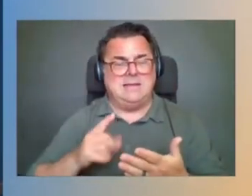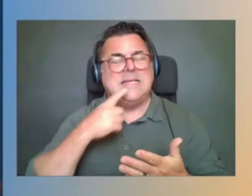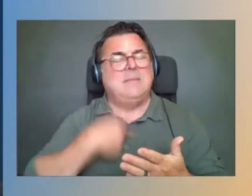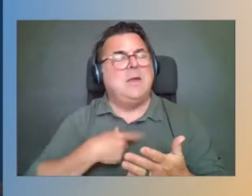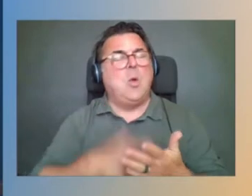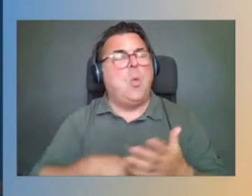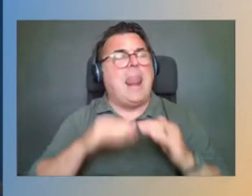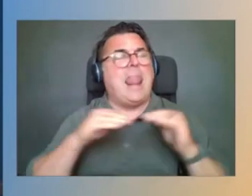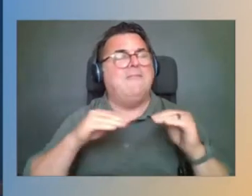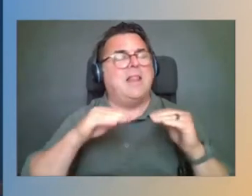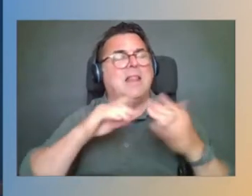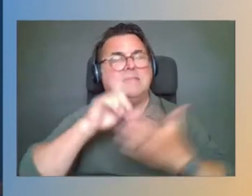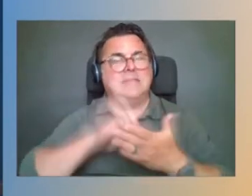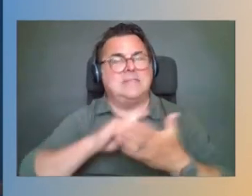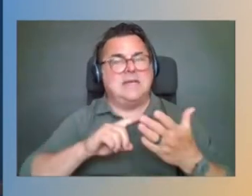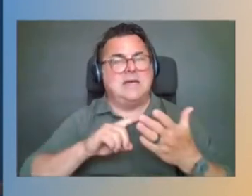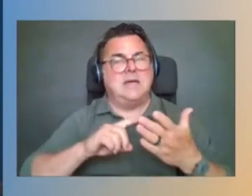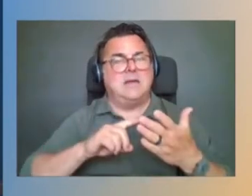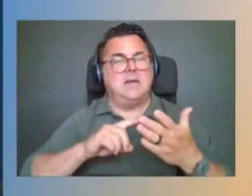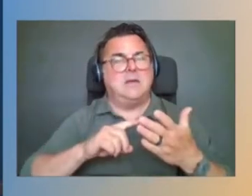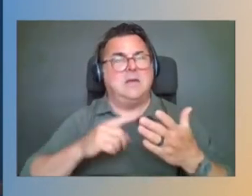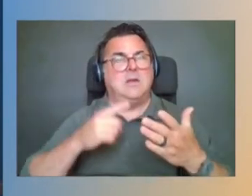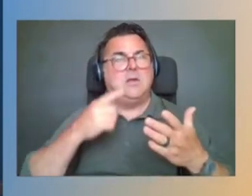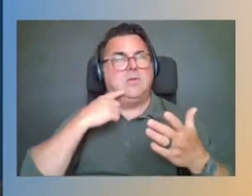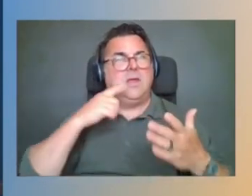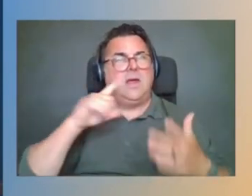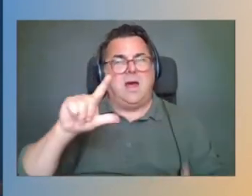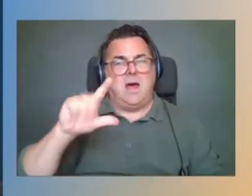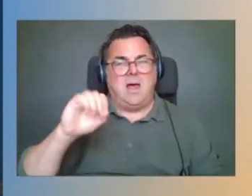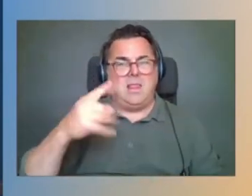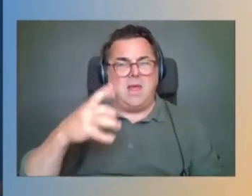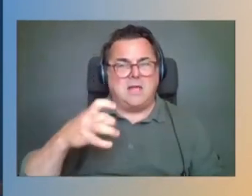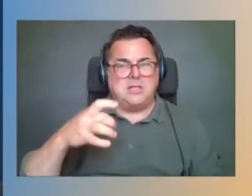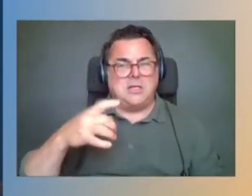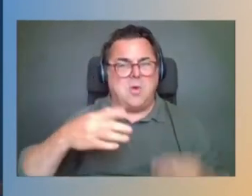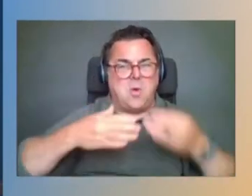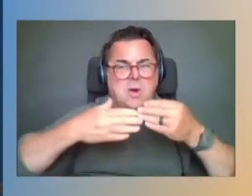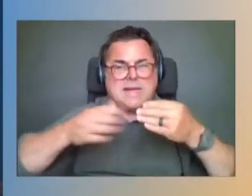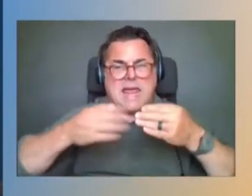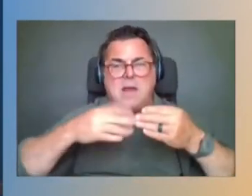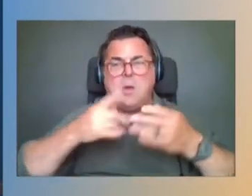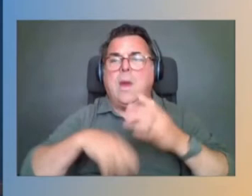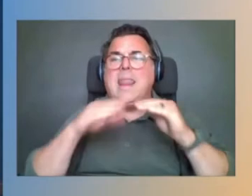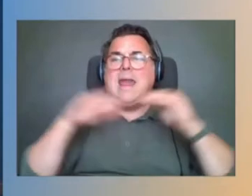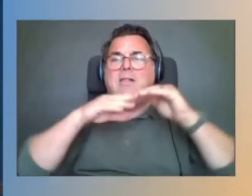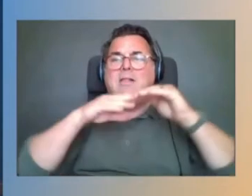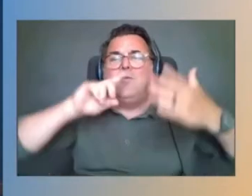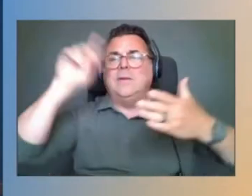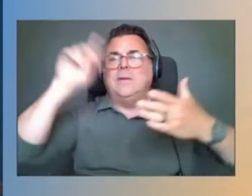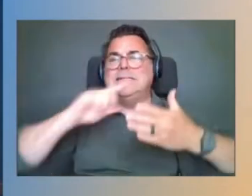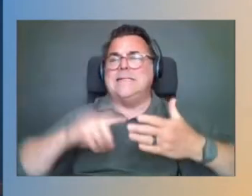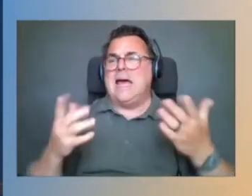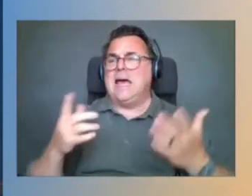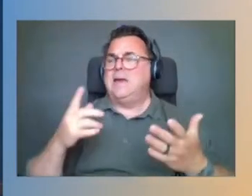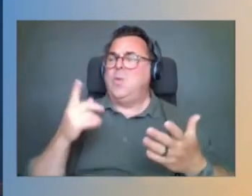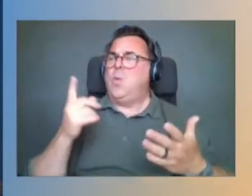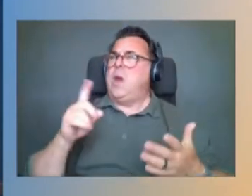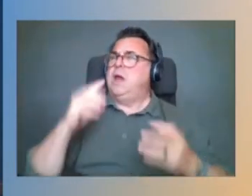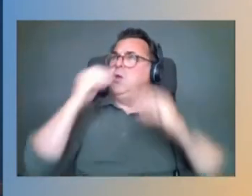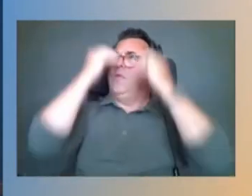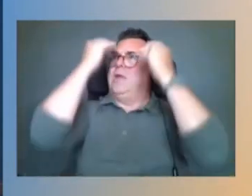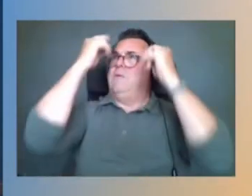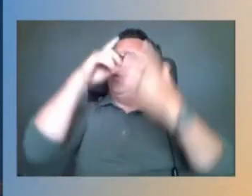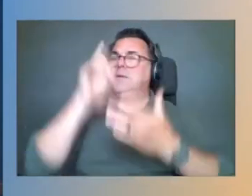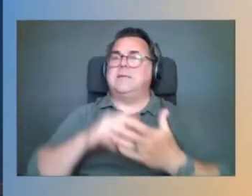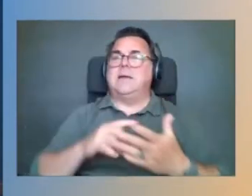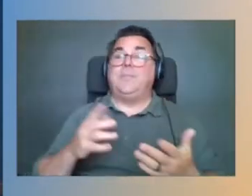Is it like big modules full of logic, or do you have to get to the gate level, or what particular part do you like to do? Yeah, so